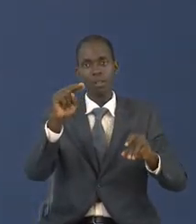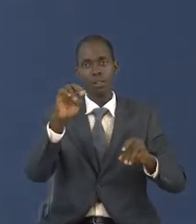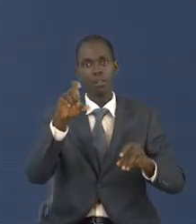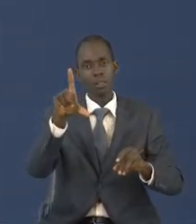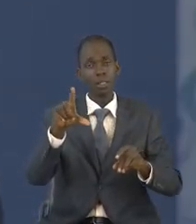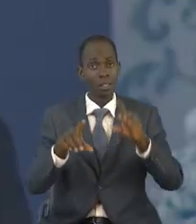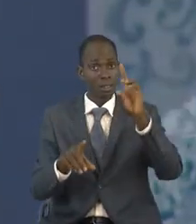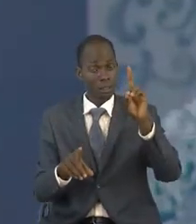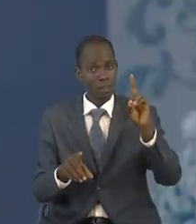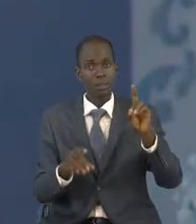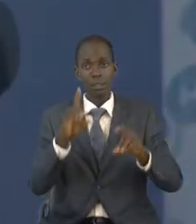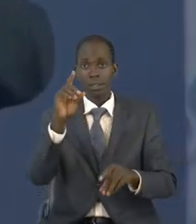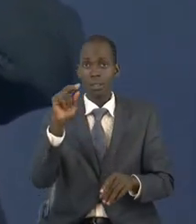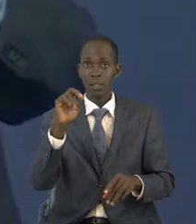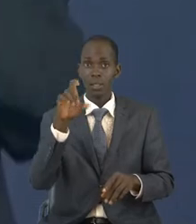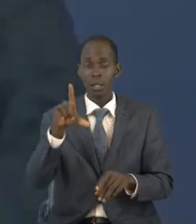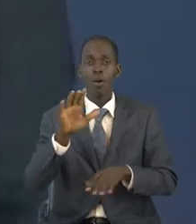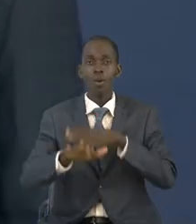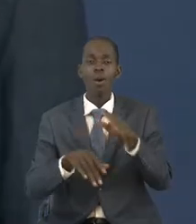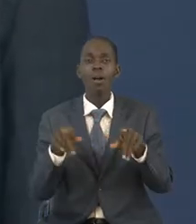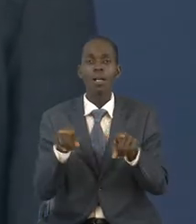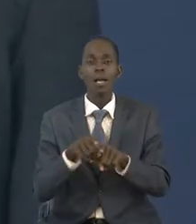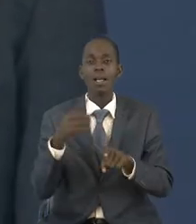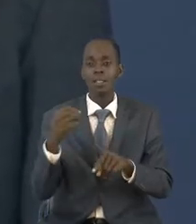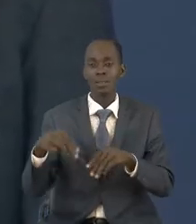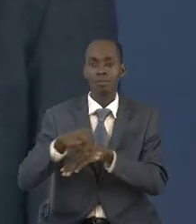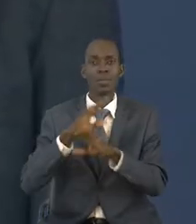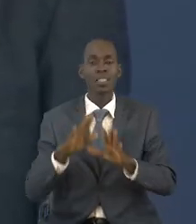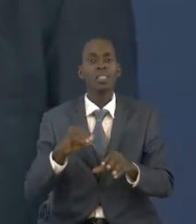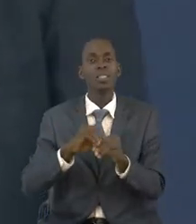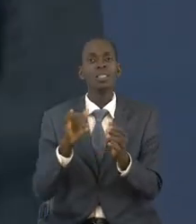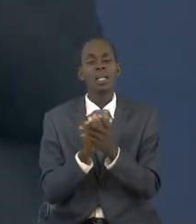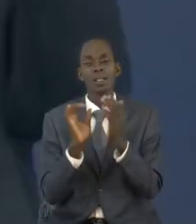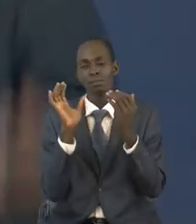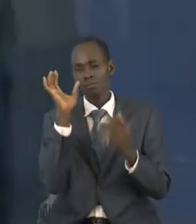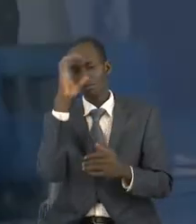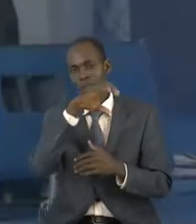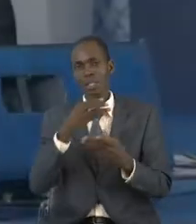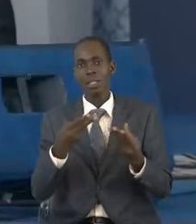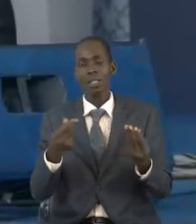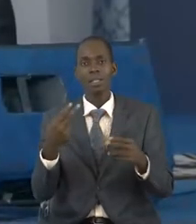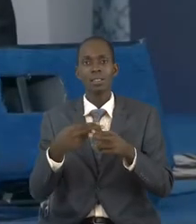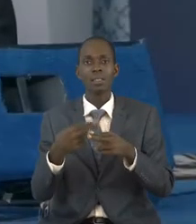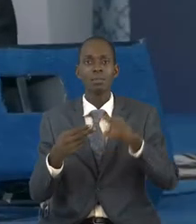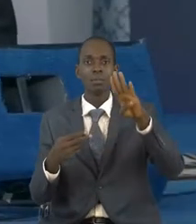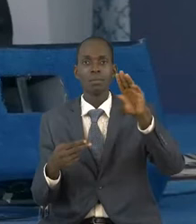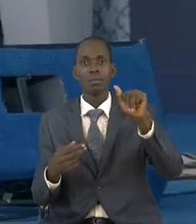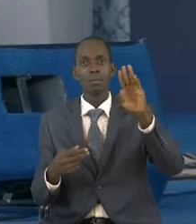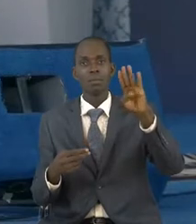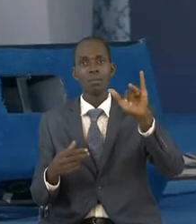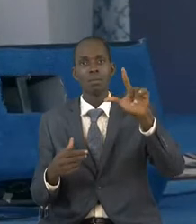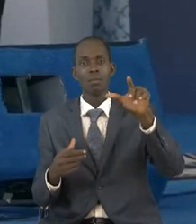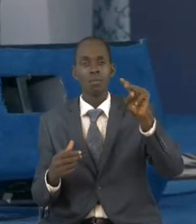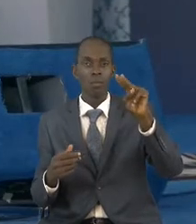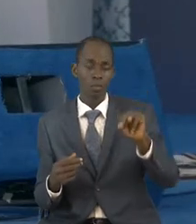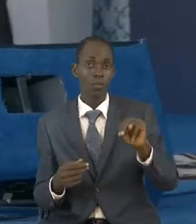the Master. In Babylon, he lived a life. He sustained a life. He